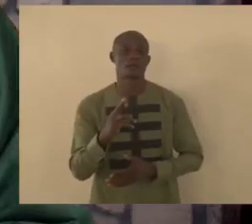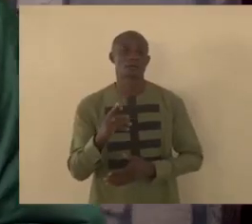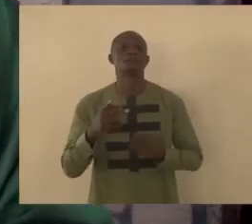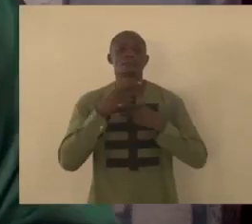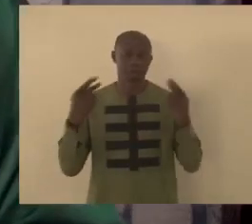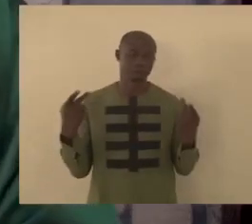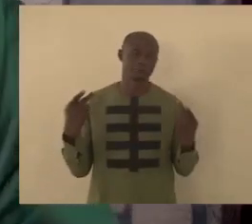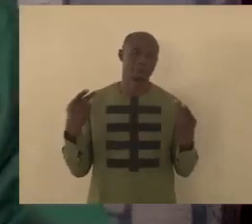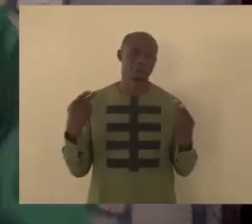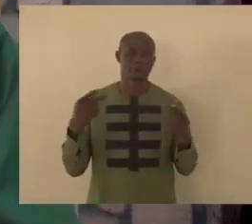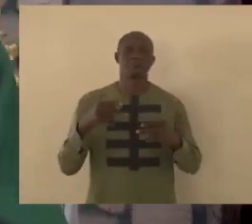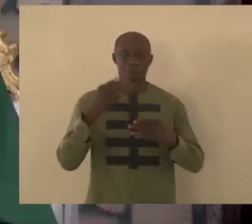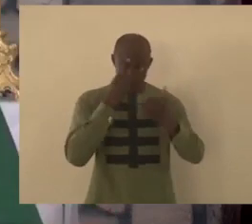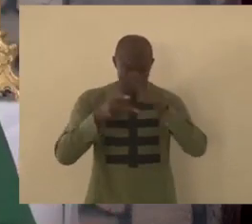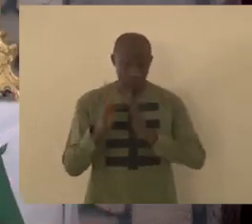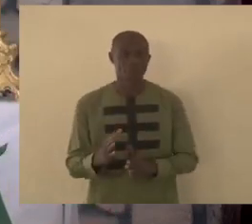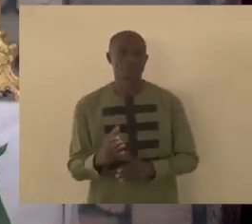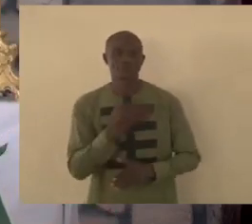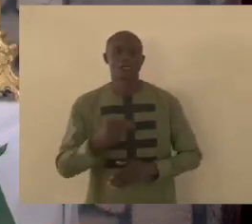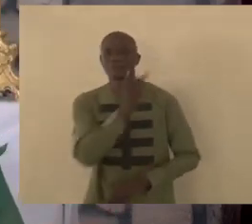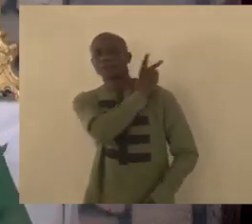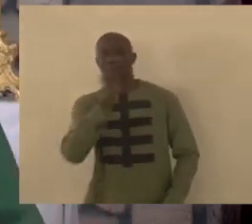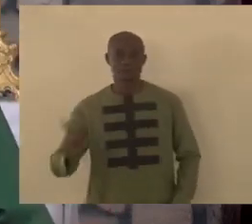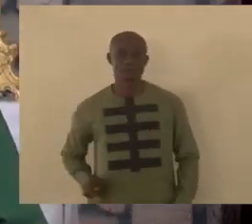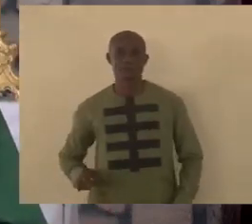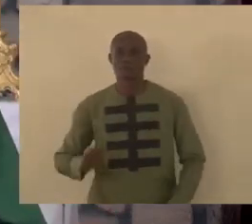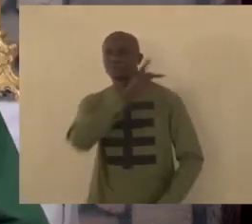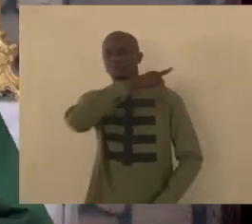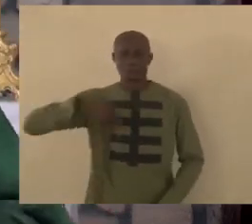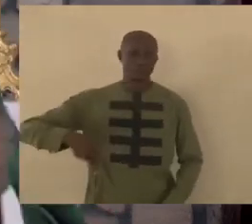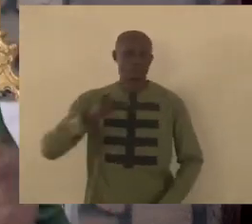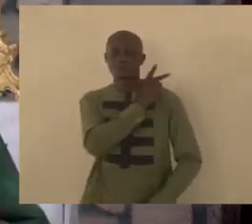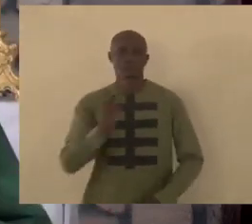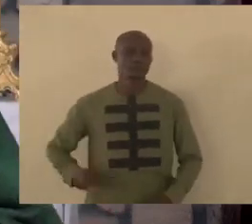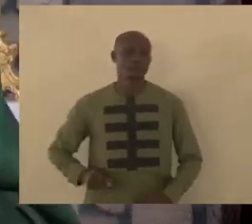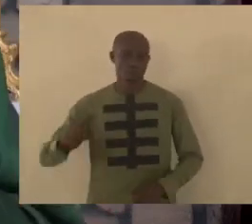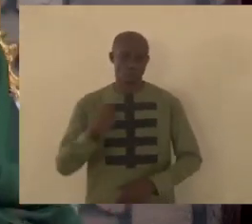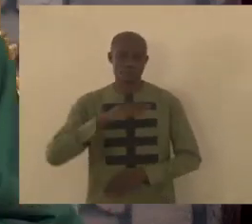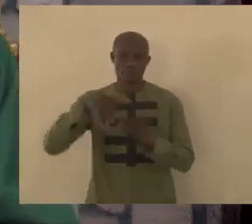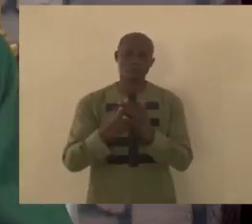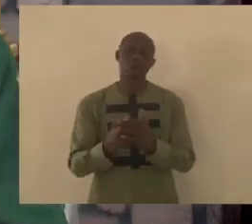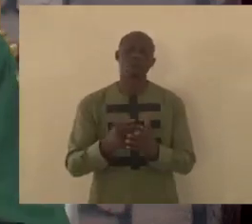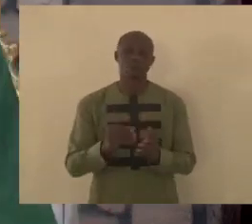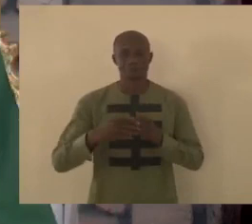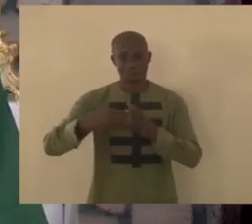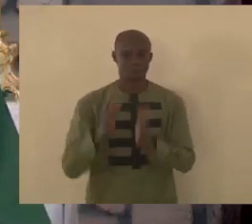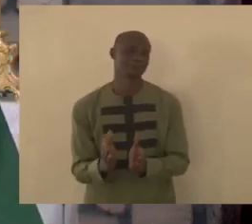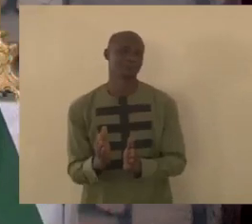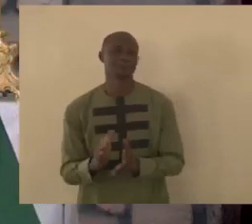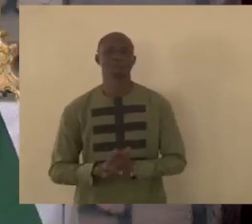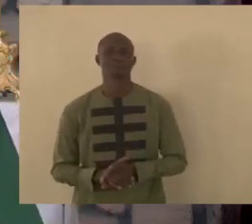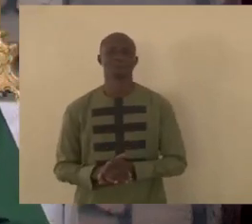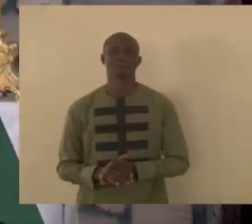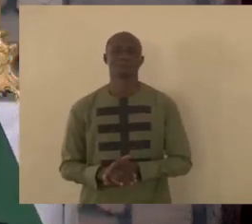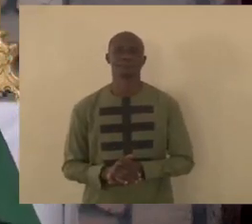are priests, prophets, and king. That is to say, we are all leaders. We are